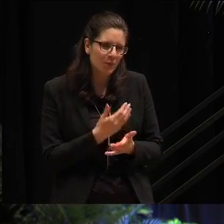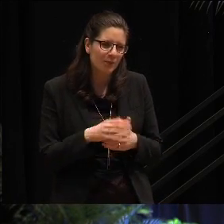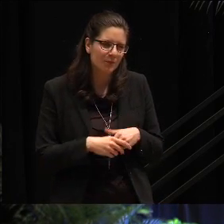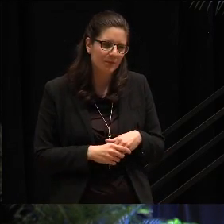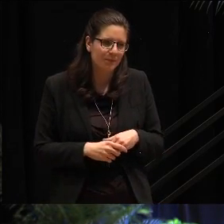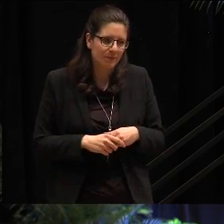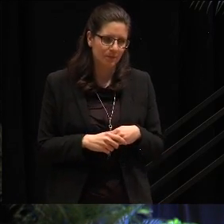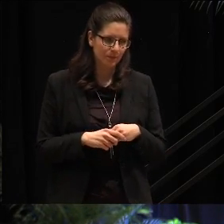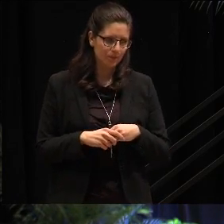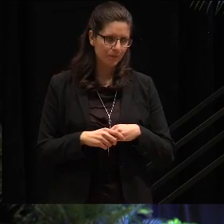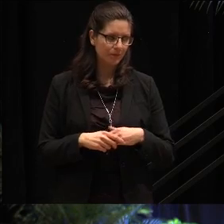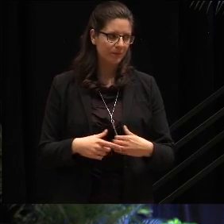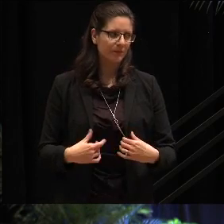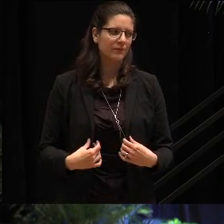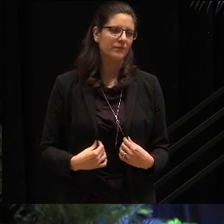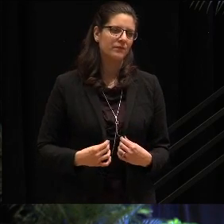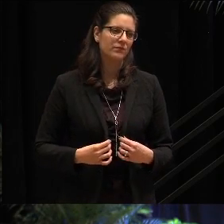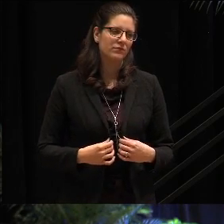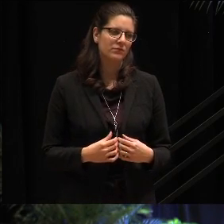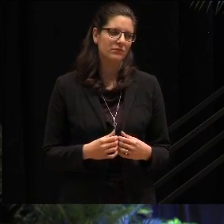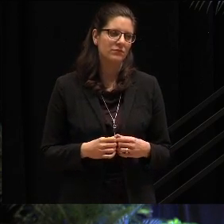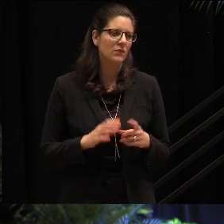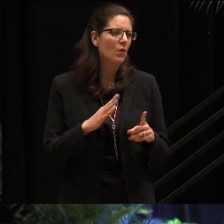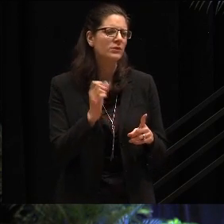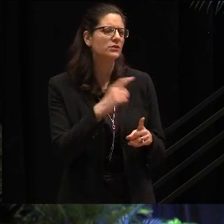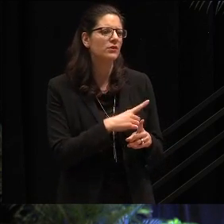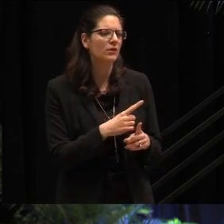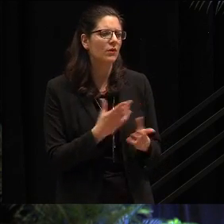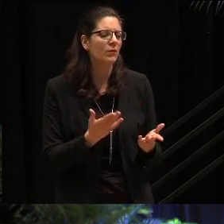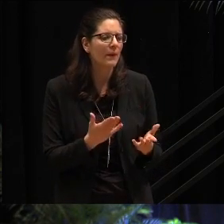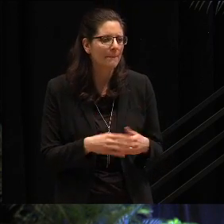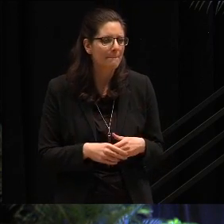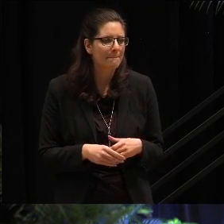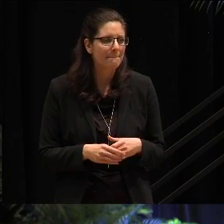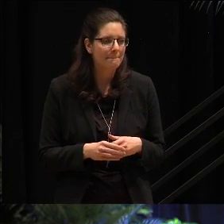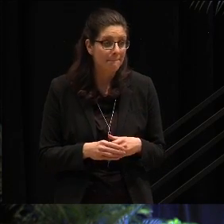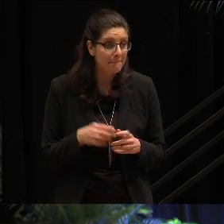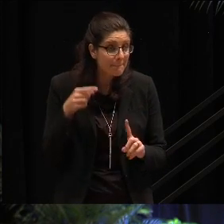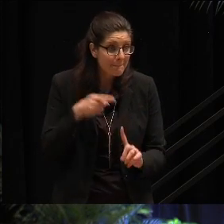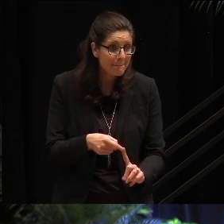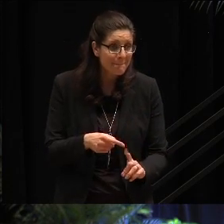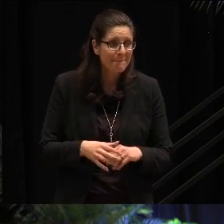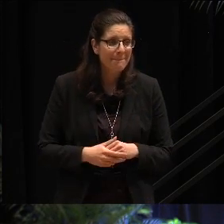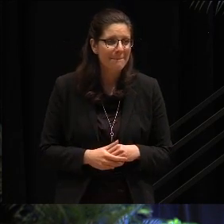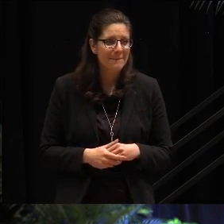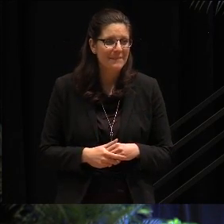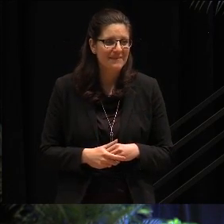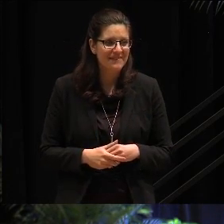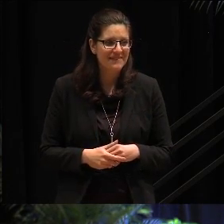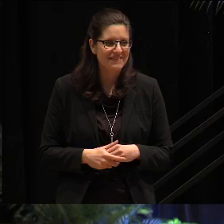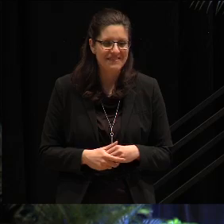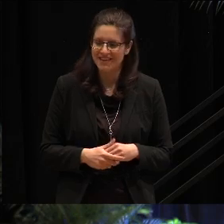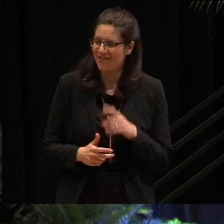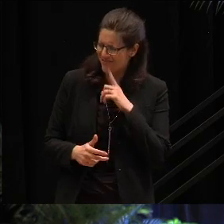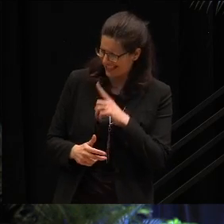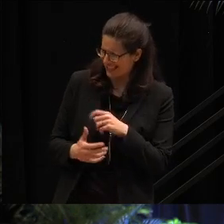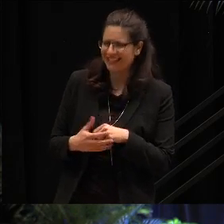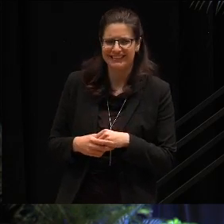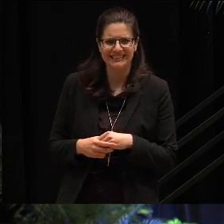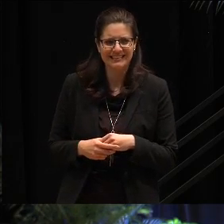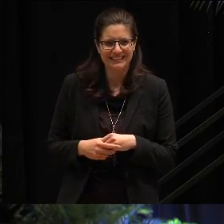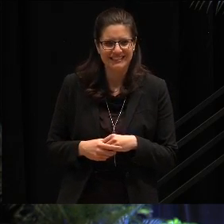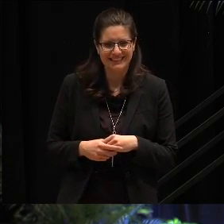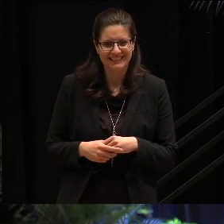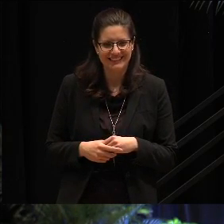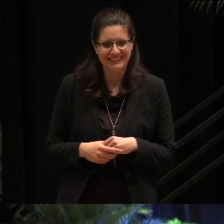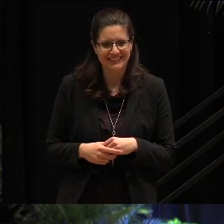one thing, Sir, do you have a question? Yeah. Please get to it. Yeah. Really? I think he